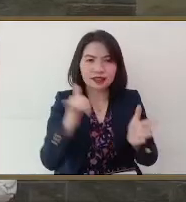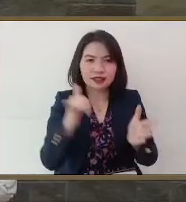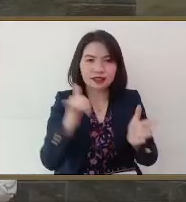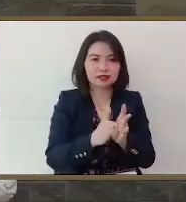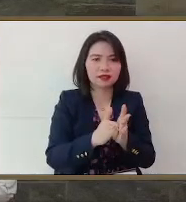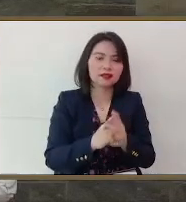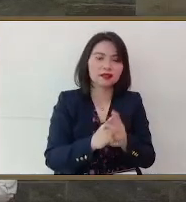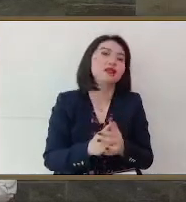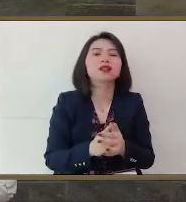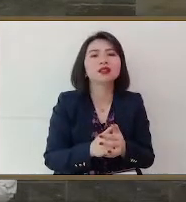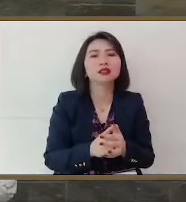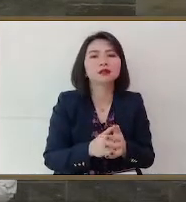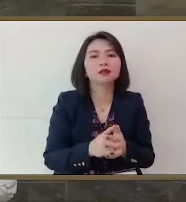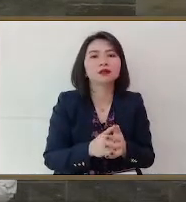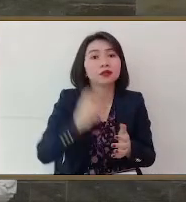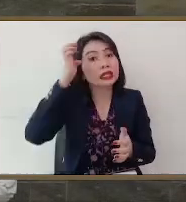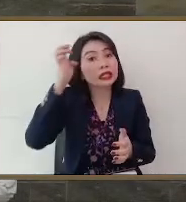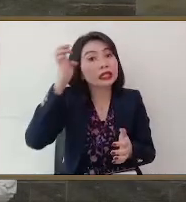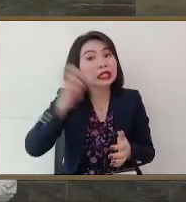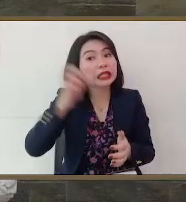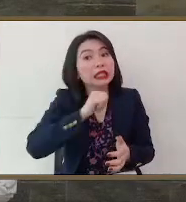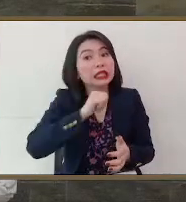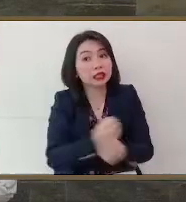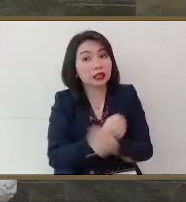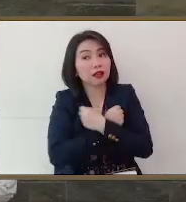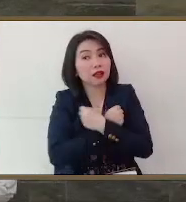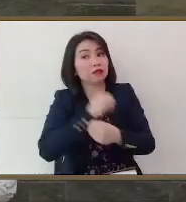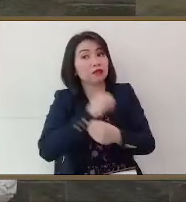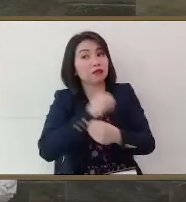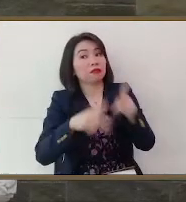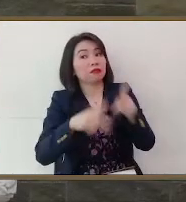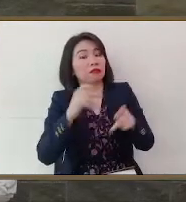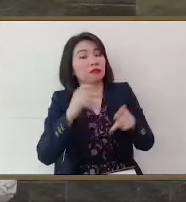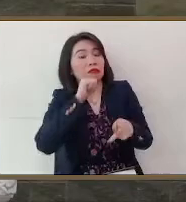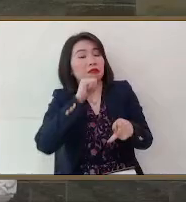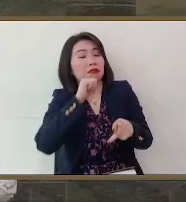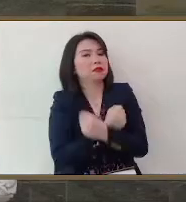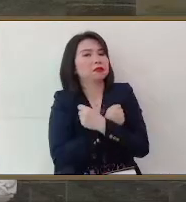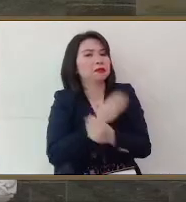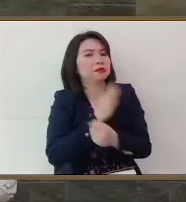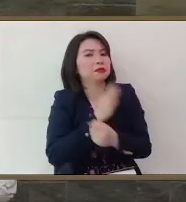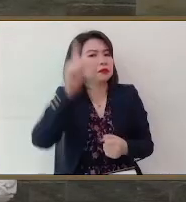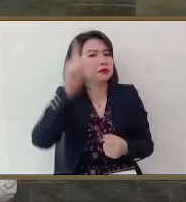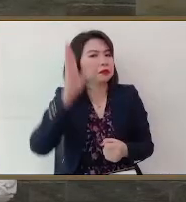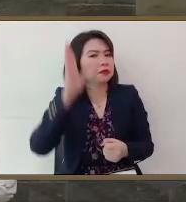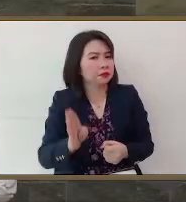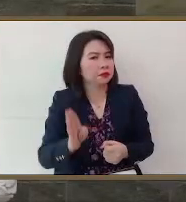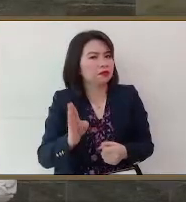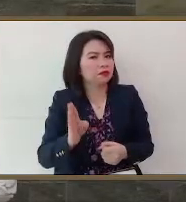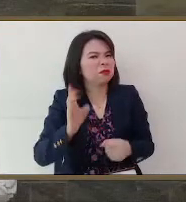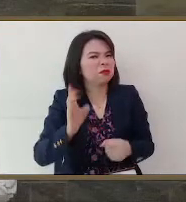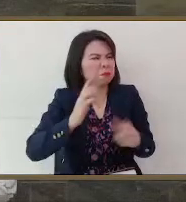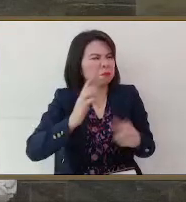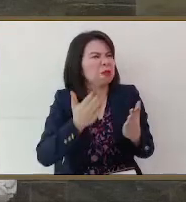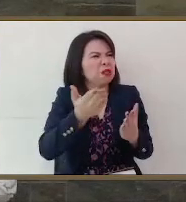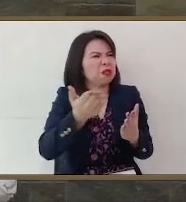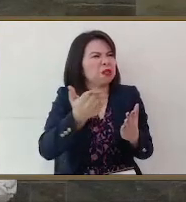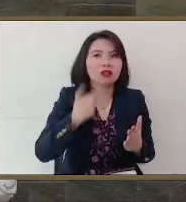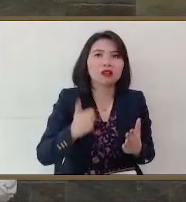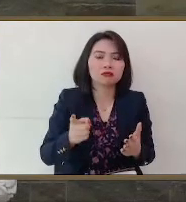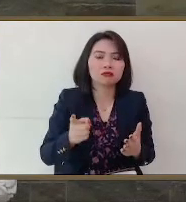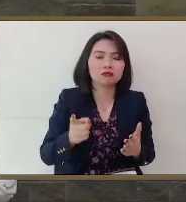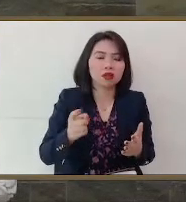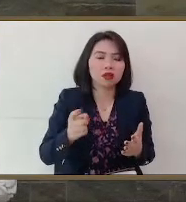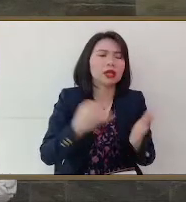He that loveth not is not of God. How do you interpret that? Lalagyan mo pa yan ng, depende naman siguro yan. Praying